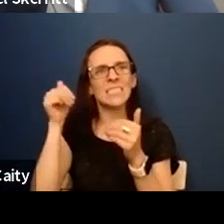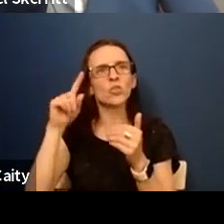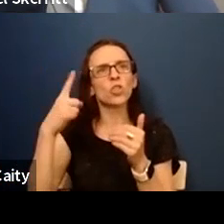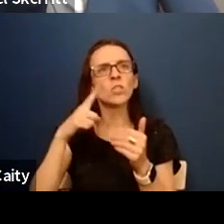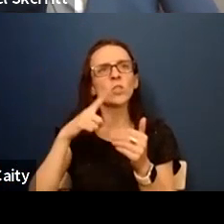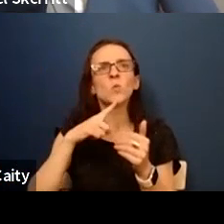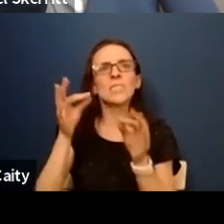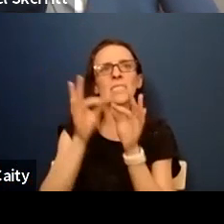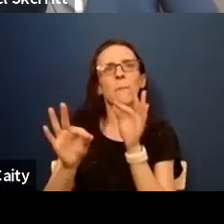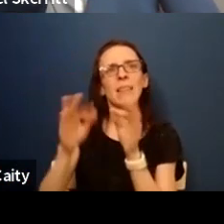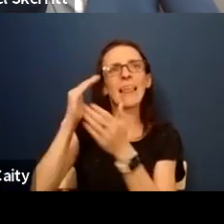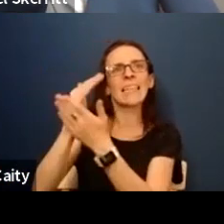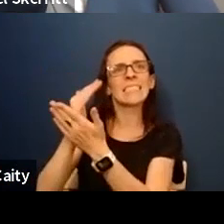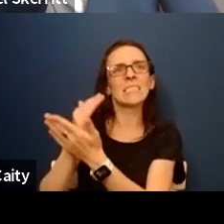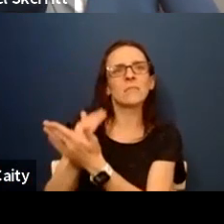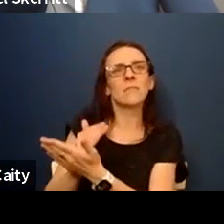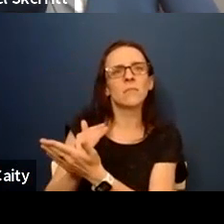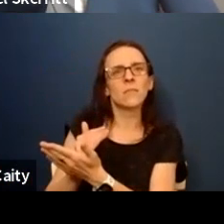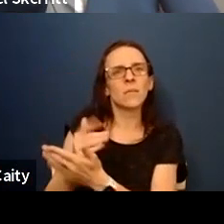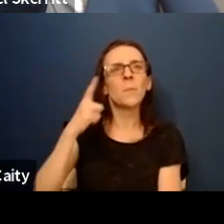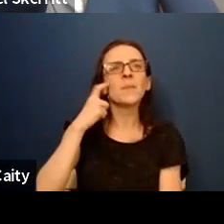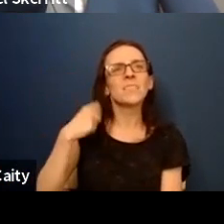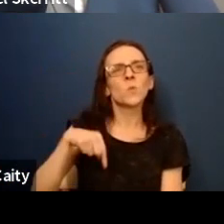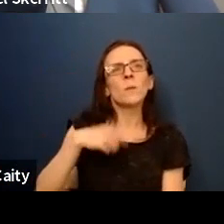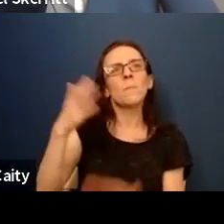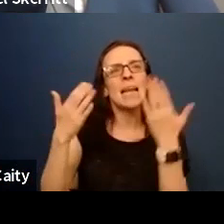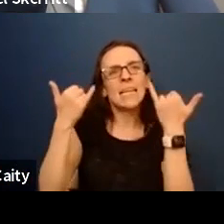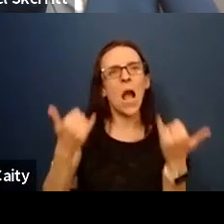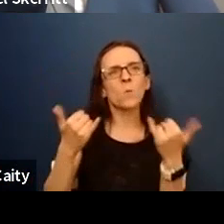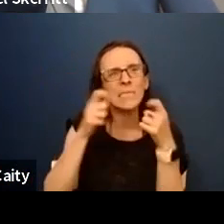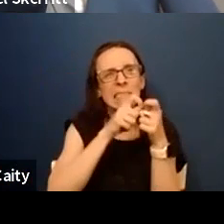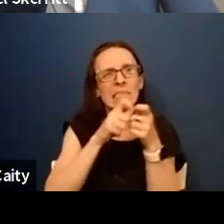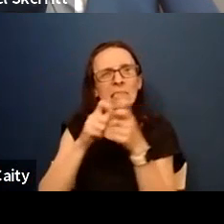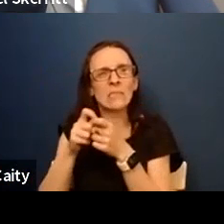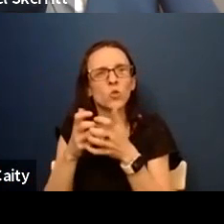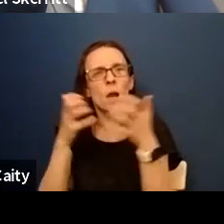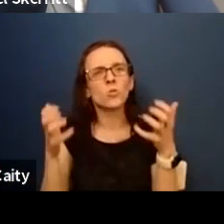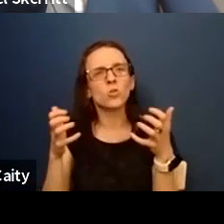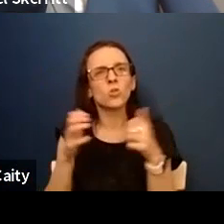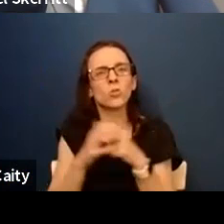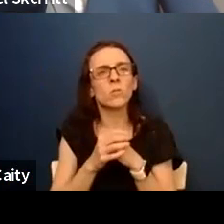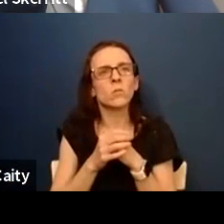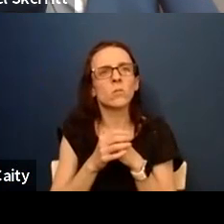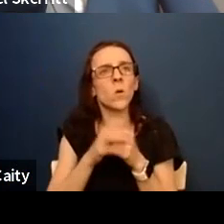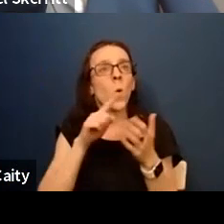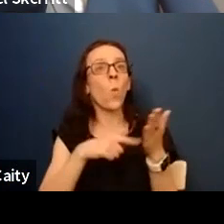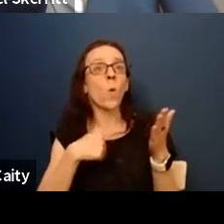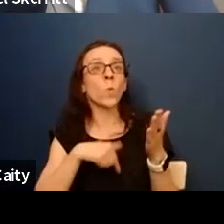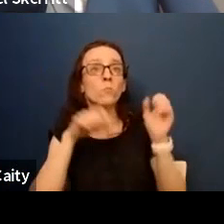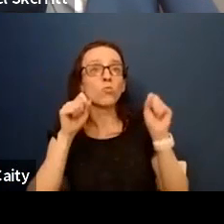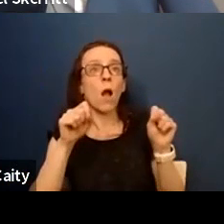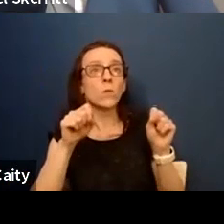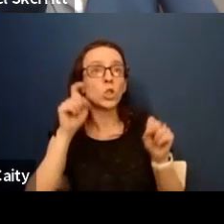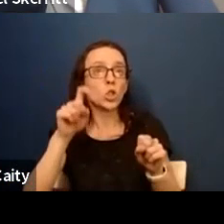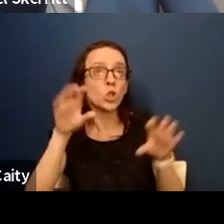it? Because we may be getting into the weeds here. What we probably should do is indicate